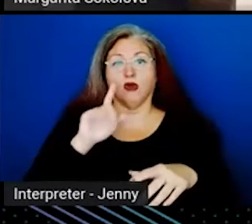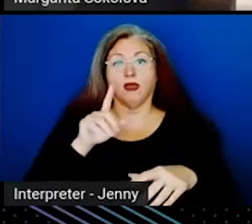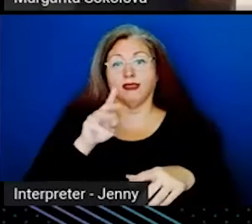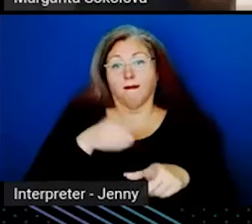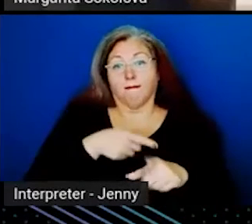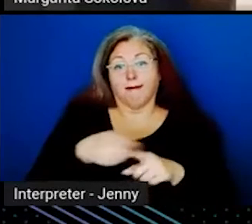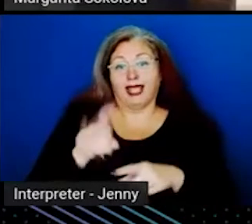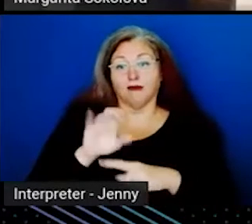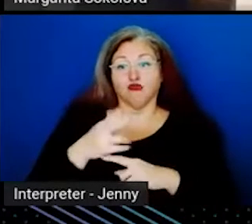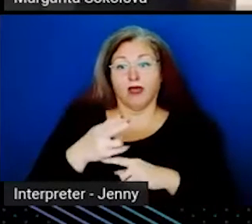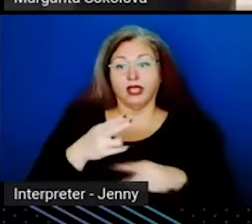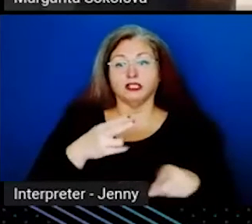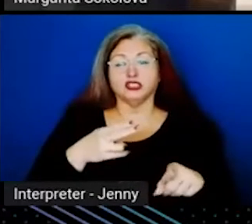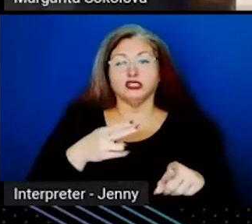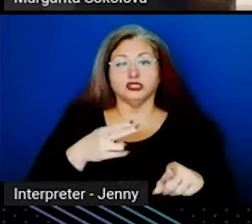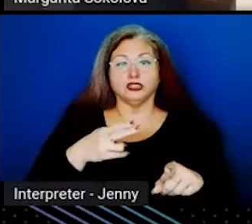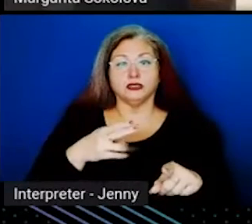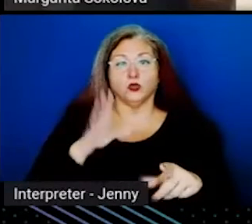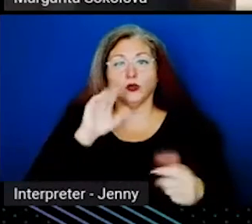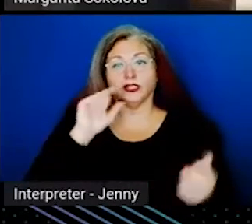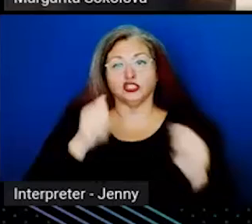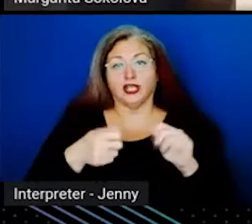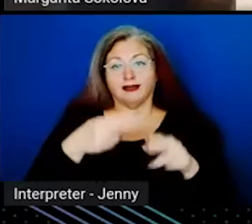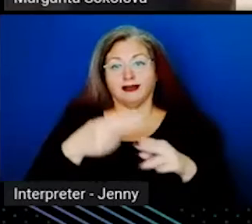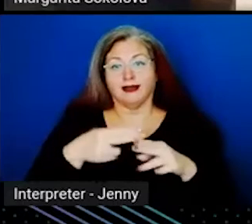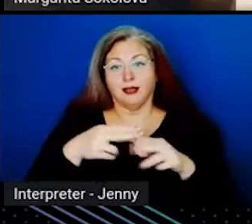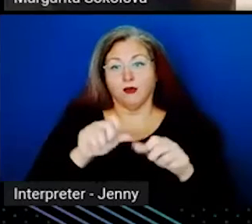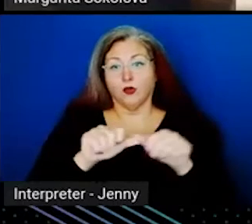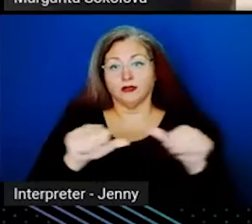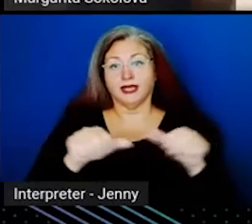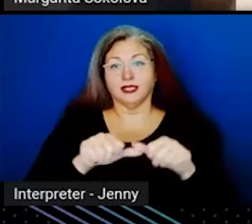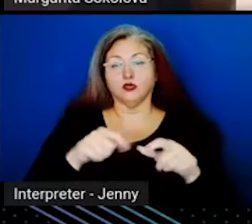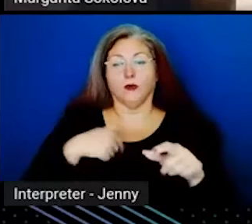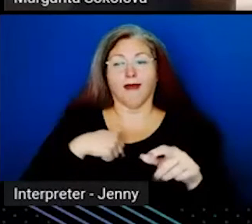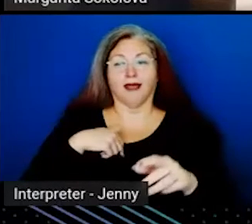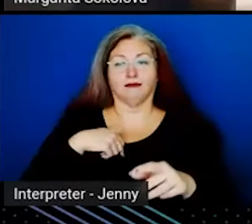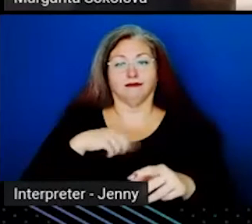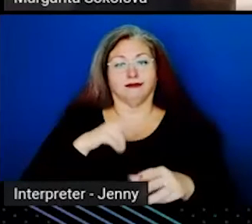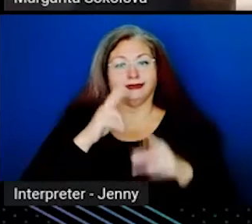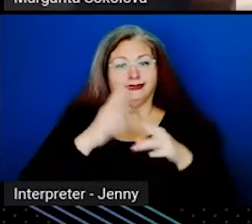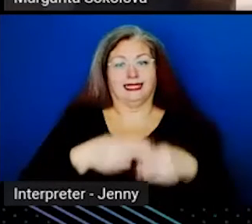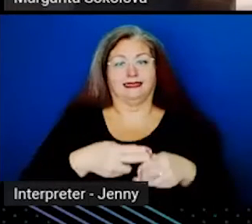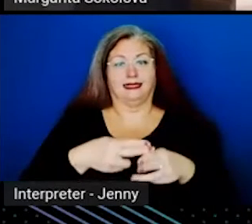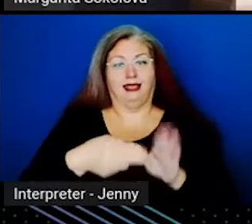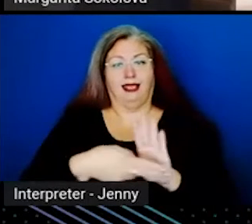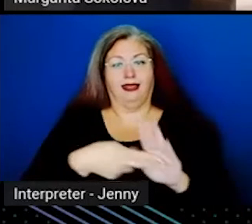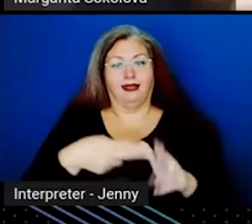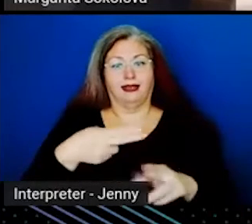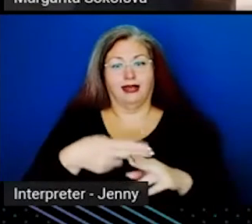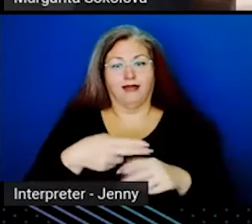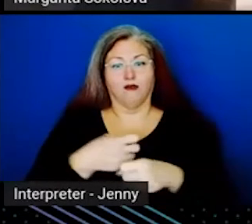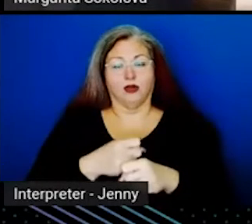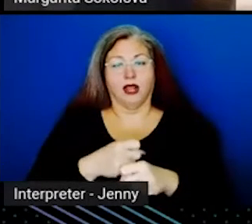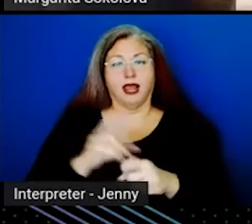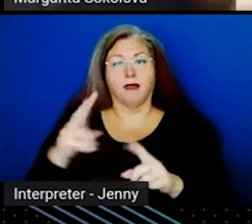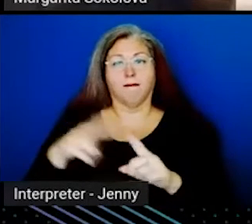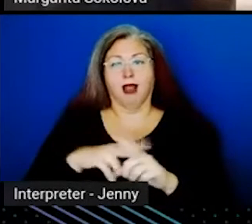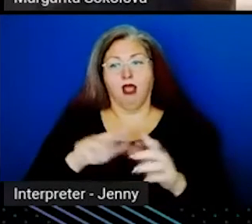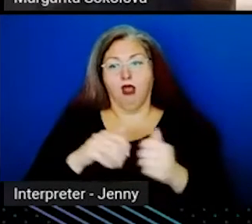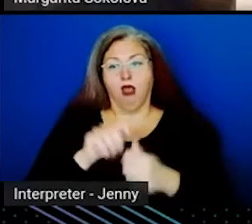actually change the name of my workspace to my designated production workspace and apply my changes